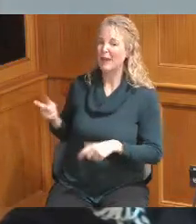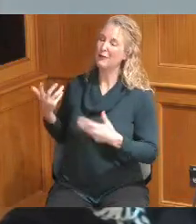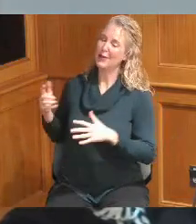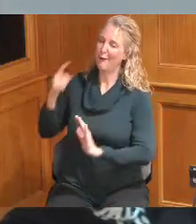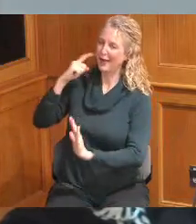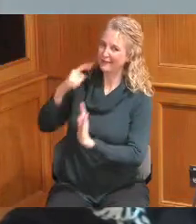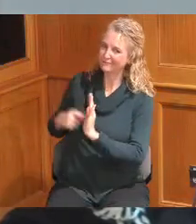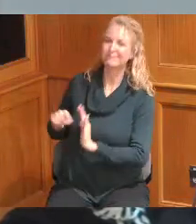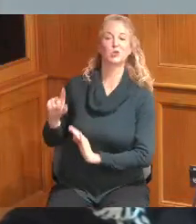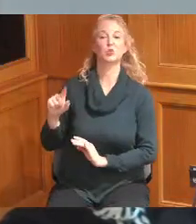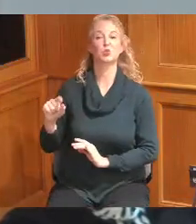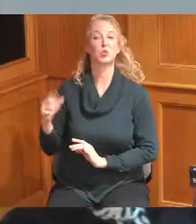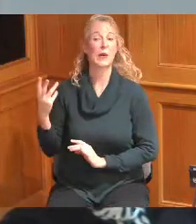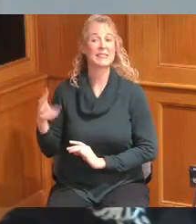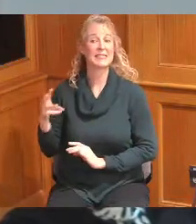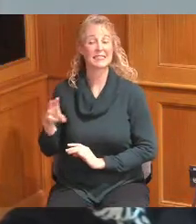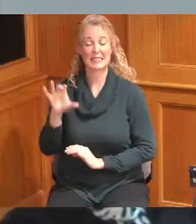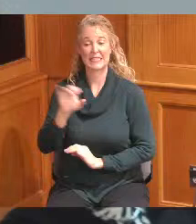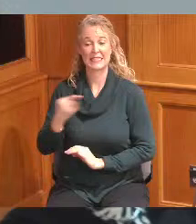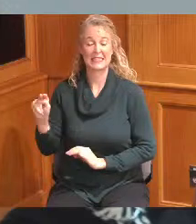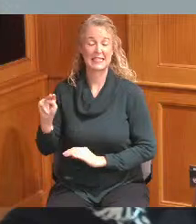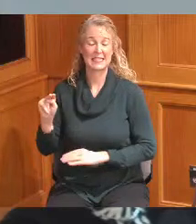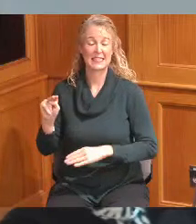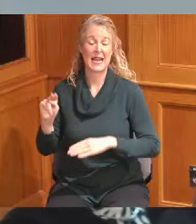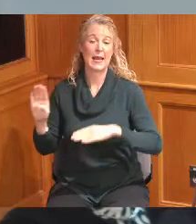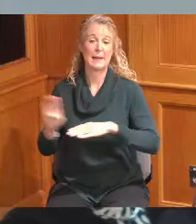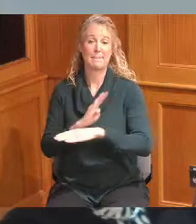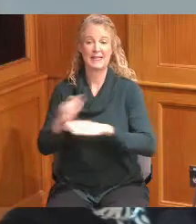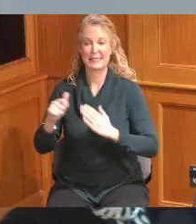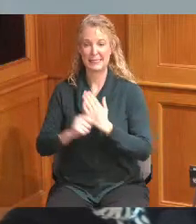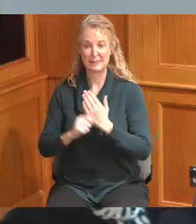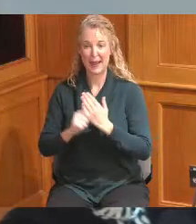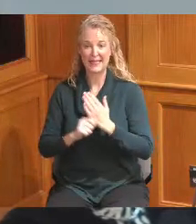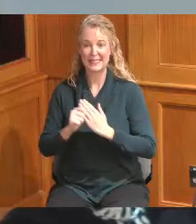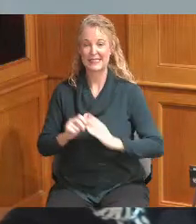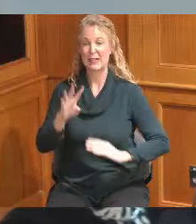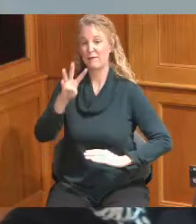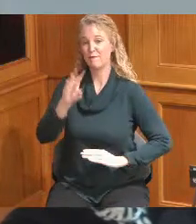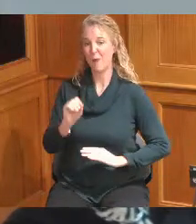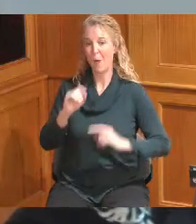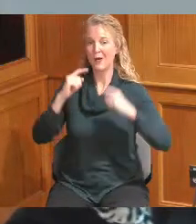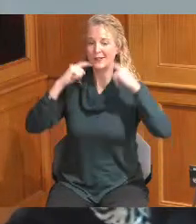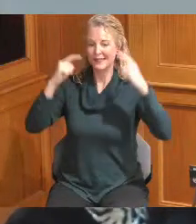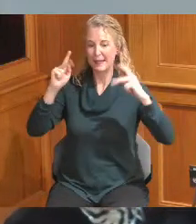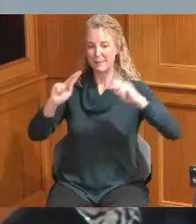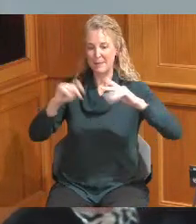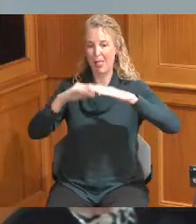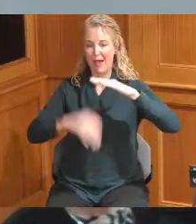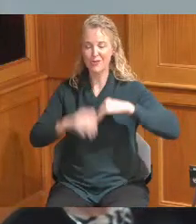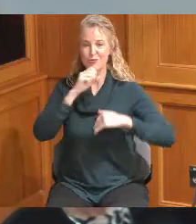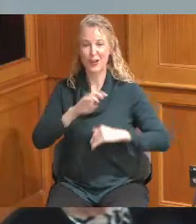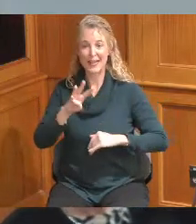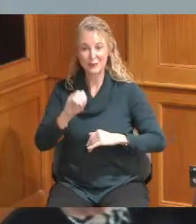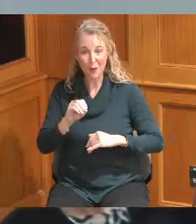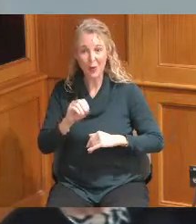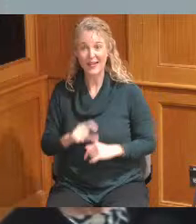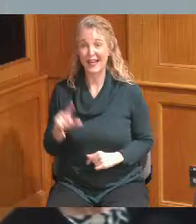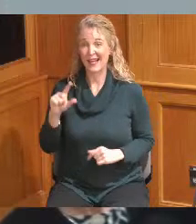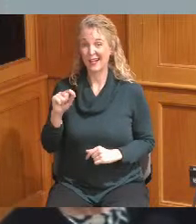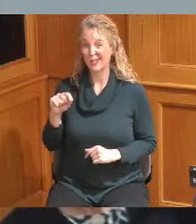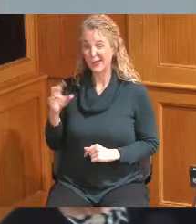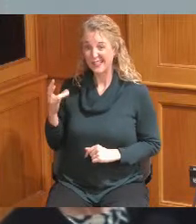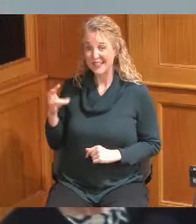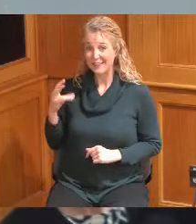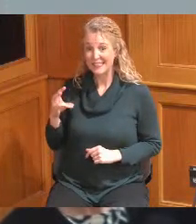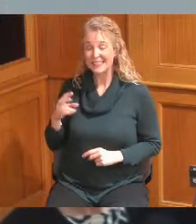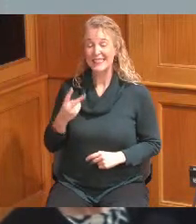as a 2016 Cincinnati Business Courier 40 Under 40 Business Leader, and in 2017 he received both